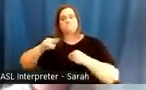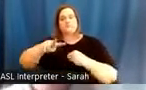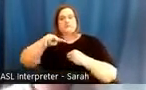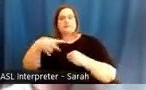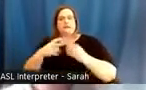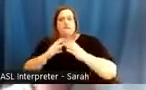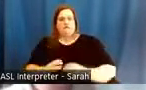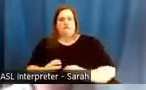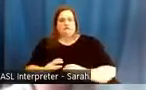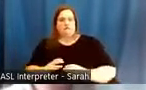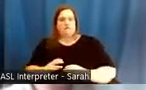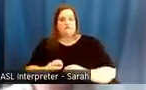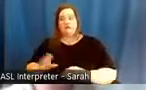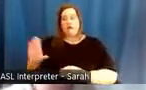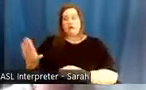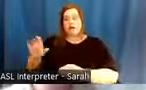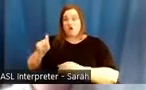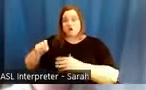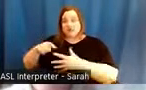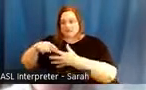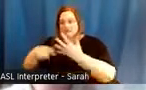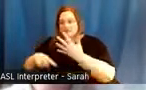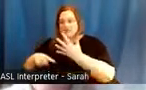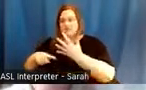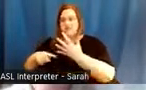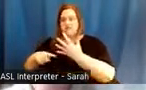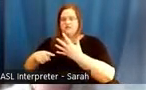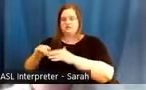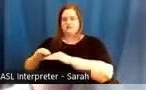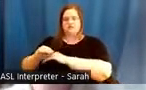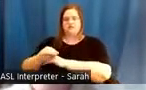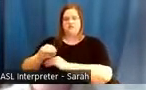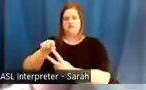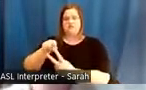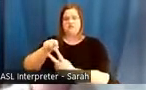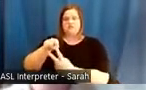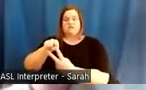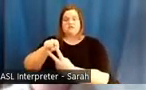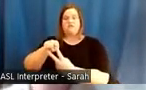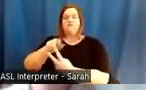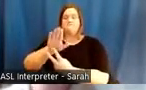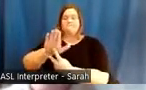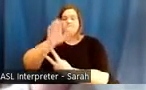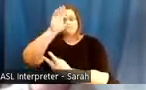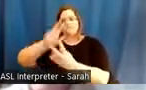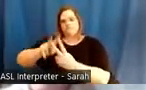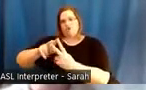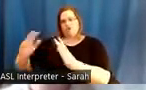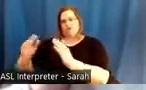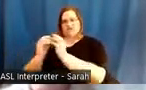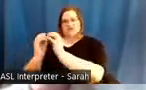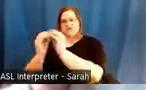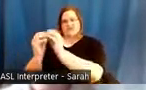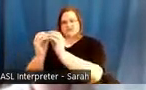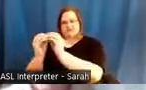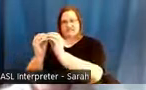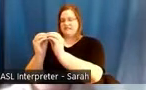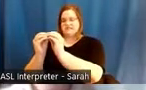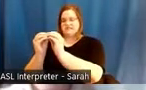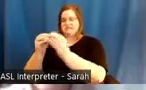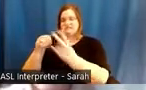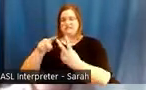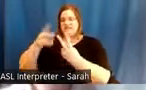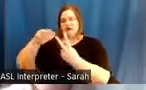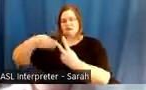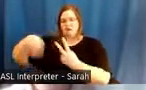higher needs caused a lot of arguing and tension between his SLP and her partner. Finally, her partner moved